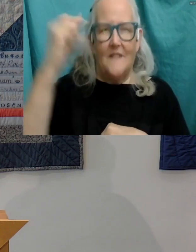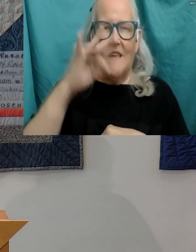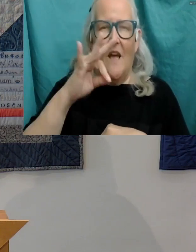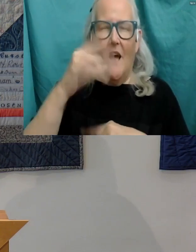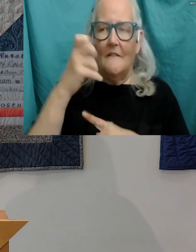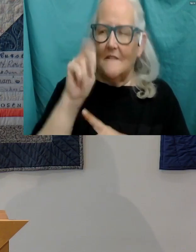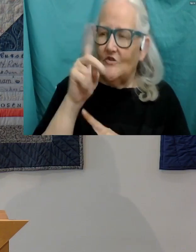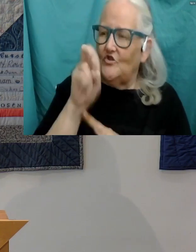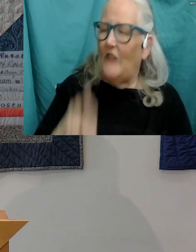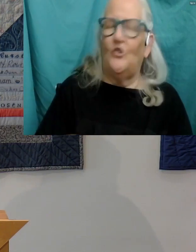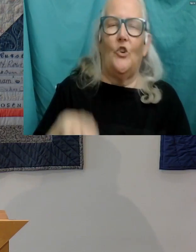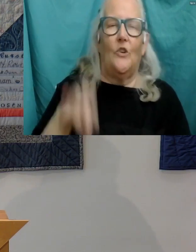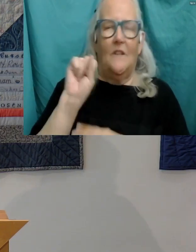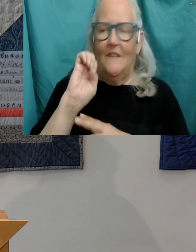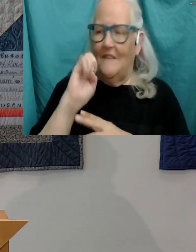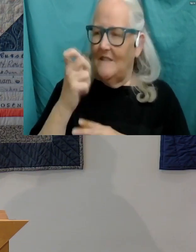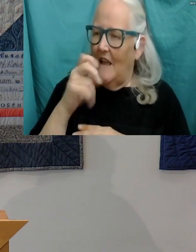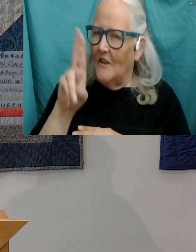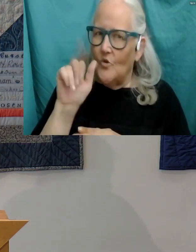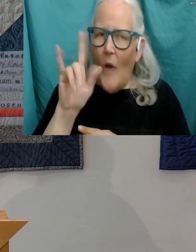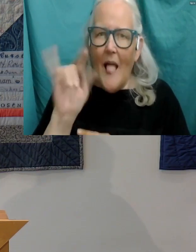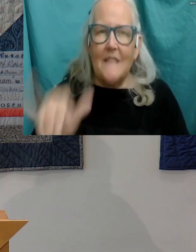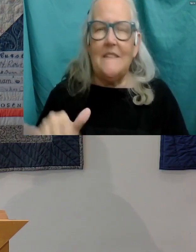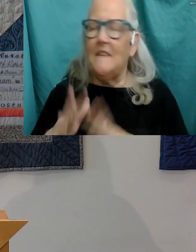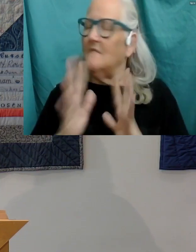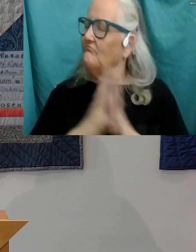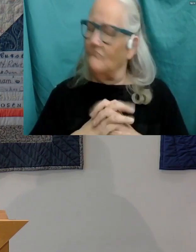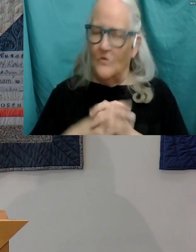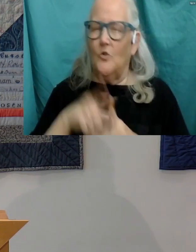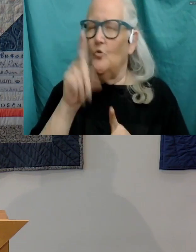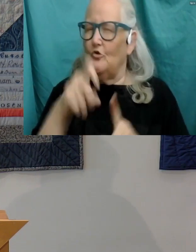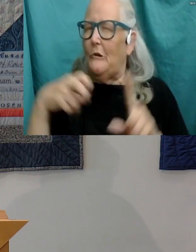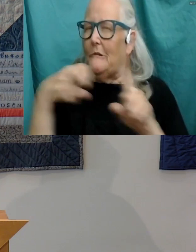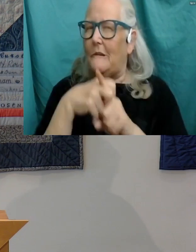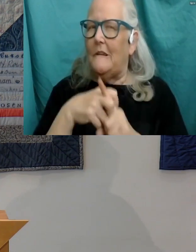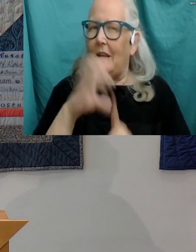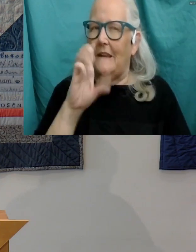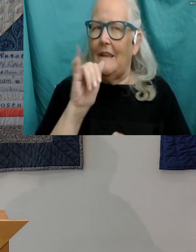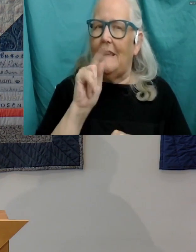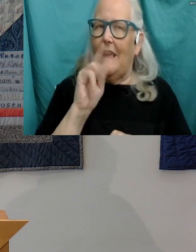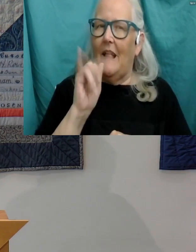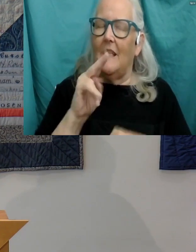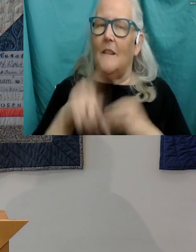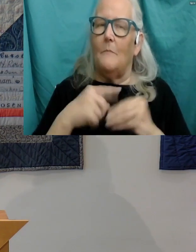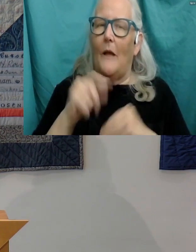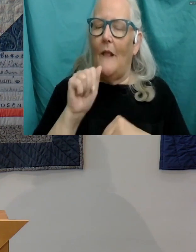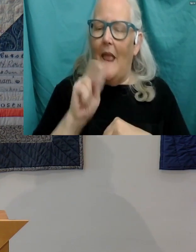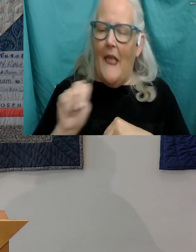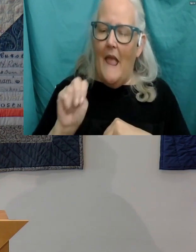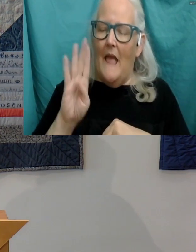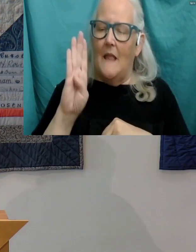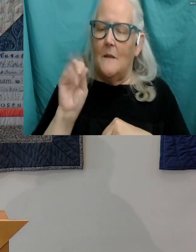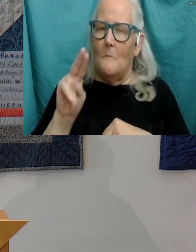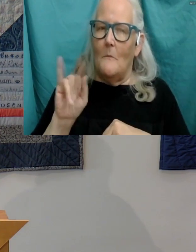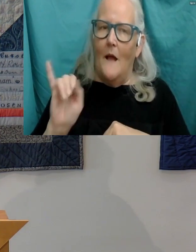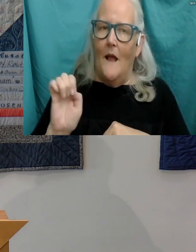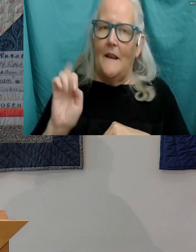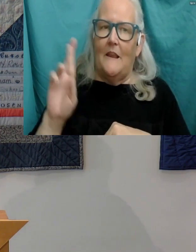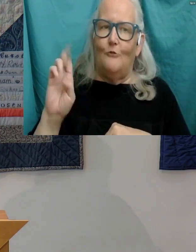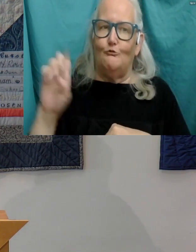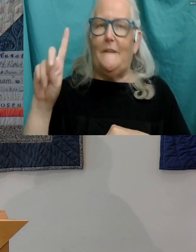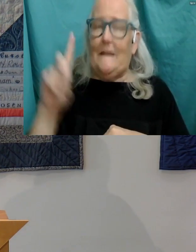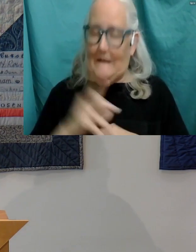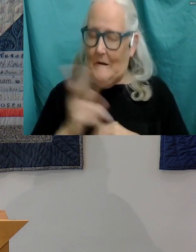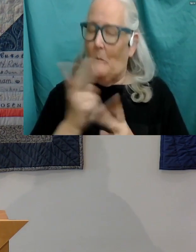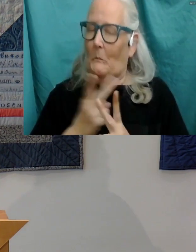expected. You should ask Reverend Caitlin about Anne Bonny and Mary Read sometime. Stories of pirates give us hope for